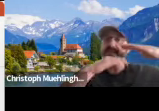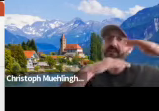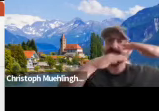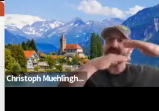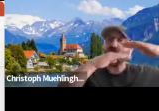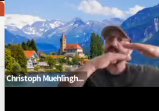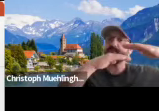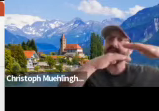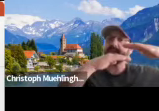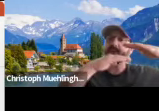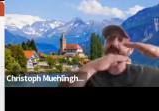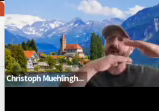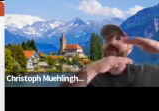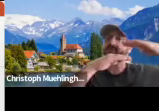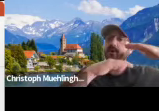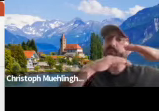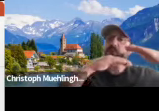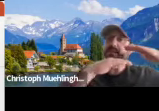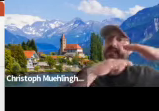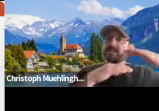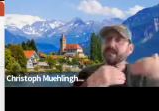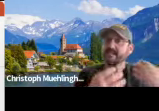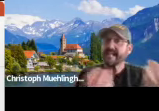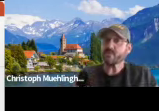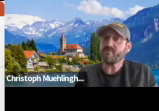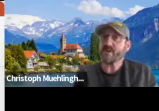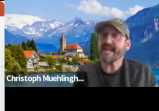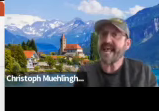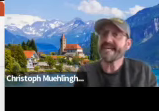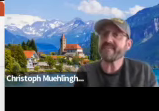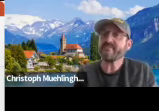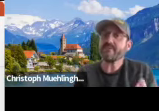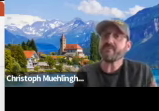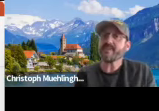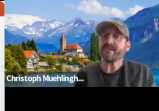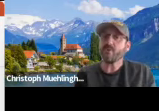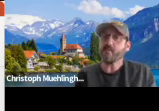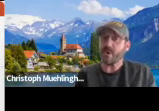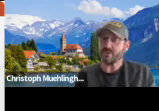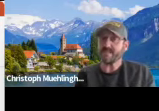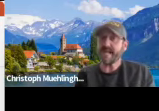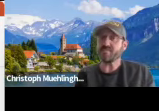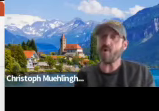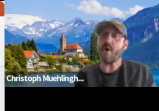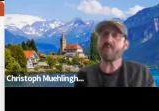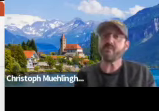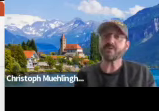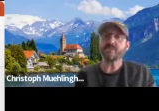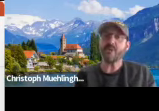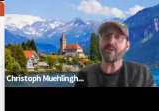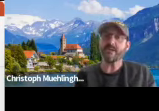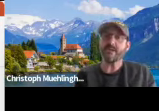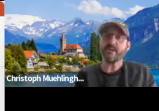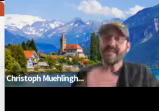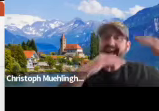too little in order to be in the next. But we always push against it. And that's sort of where that negative feedback loop comes in that so often works